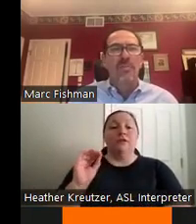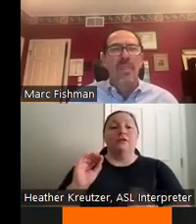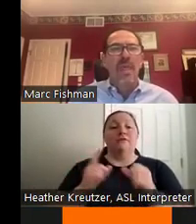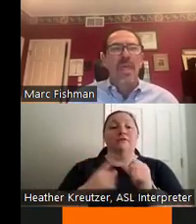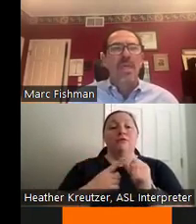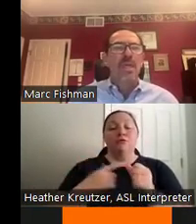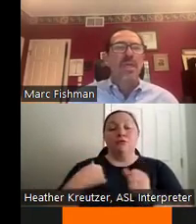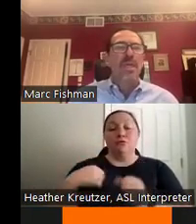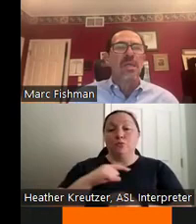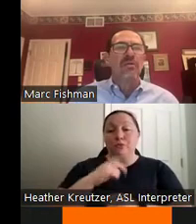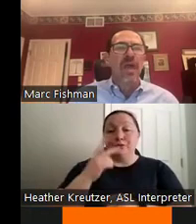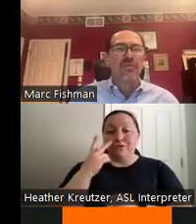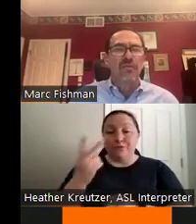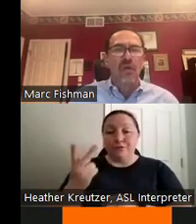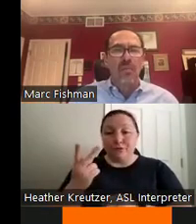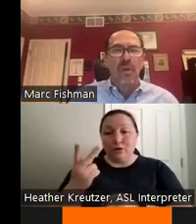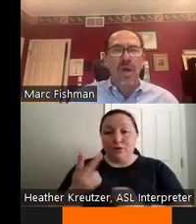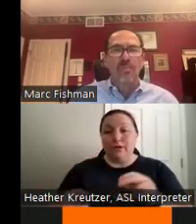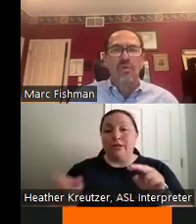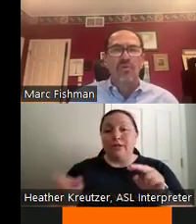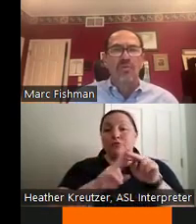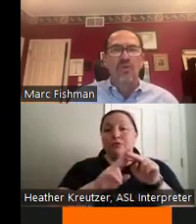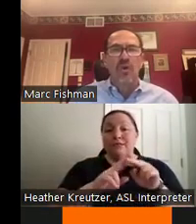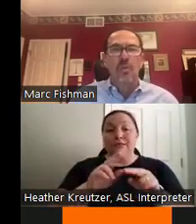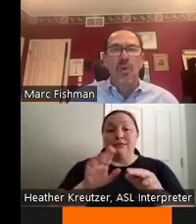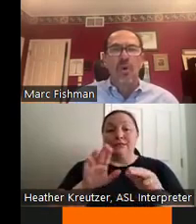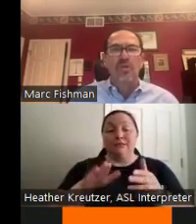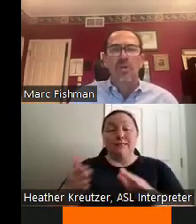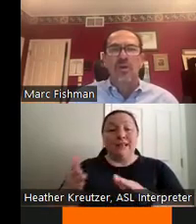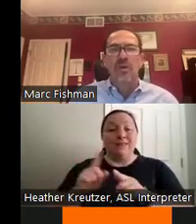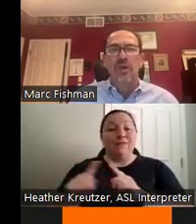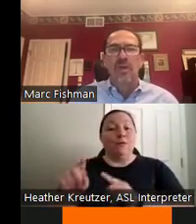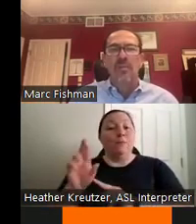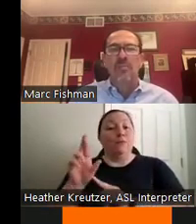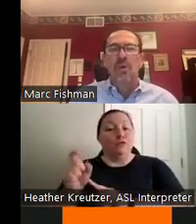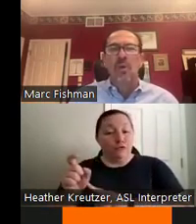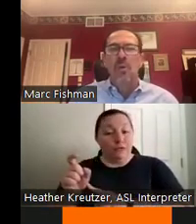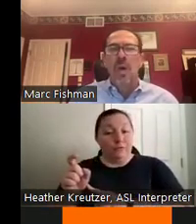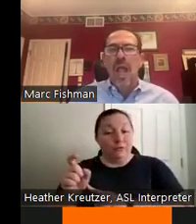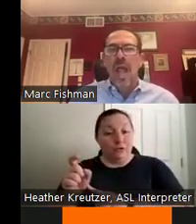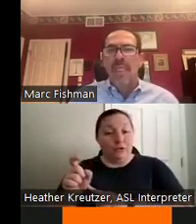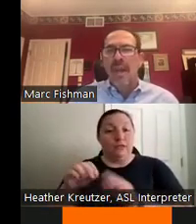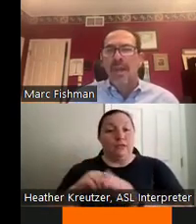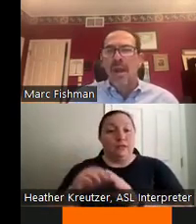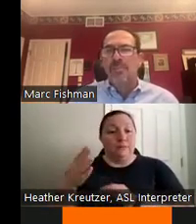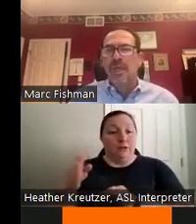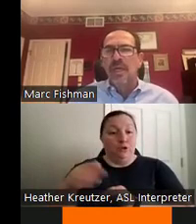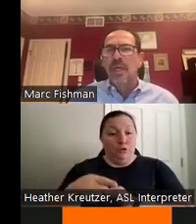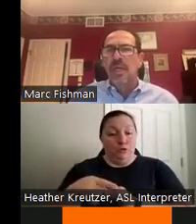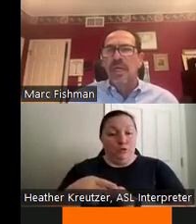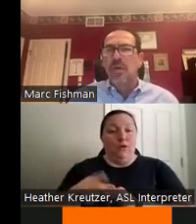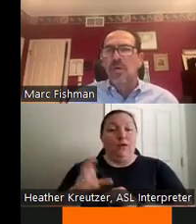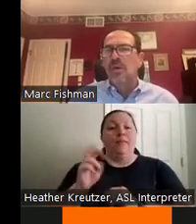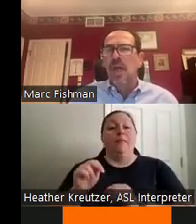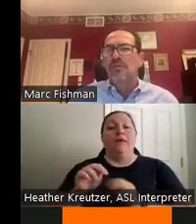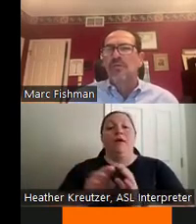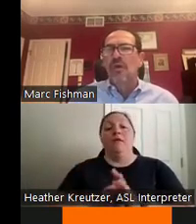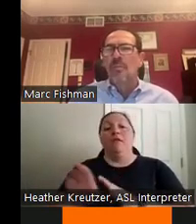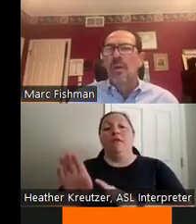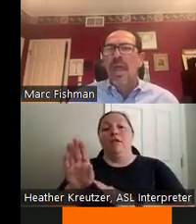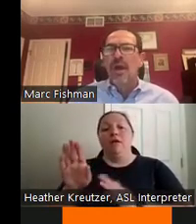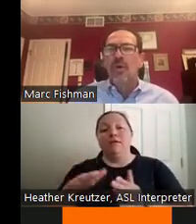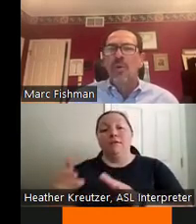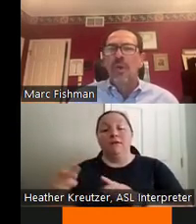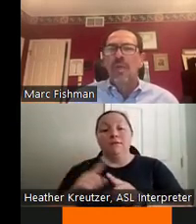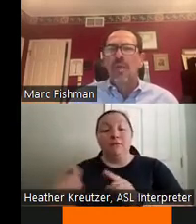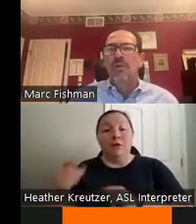rise in deaths from prescription opioids here in the blue, and then an uptick in deaths